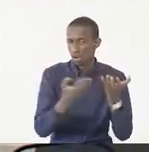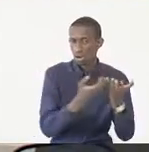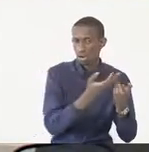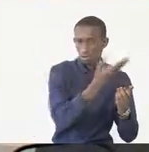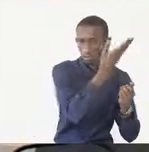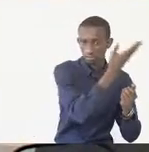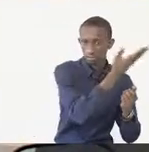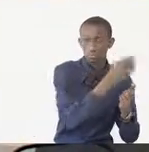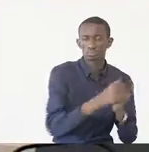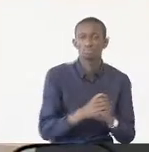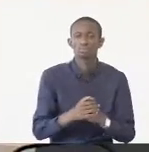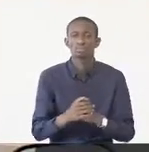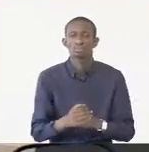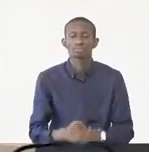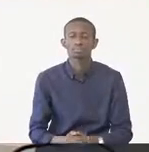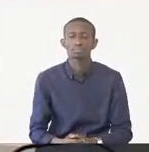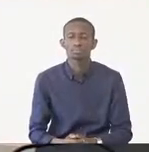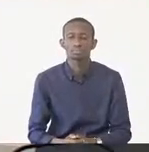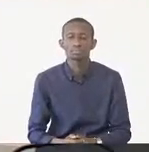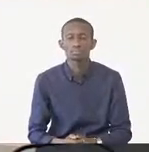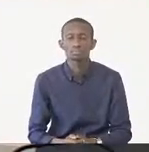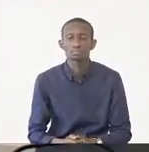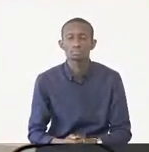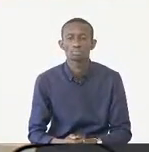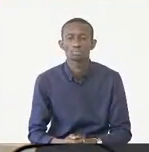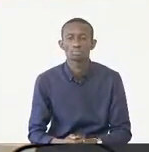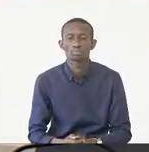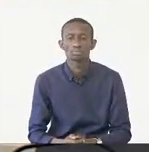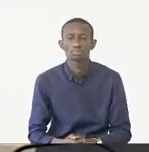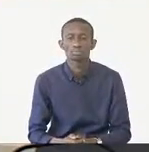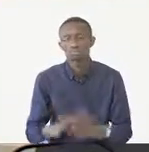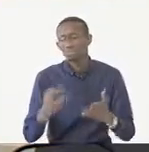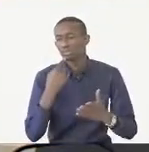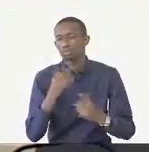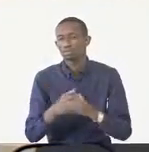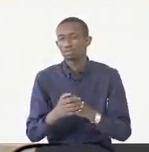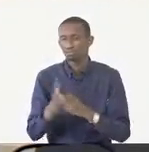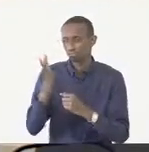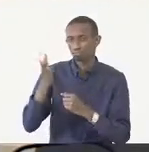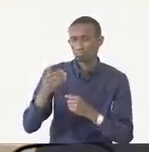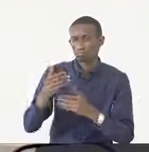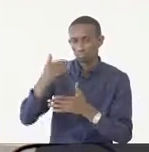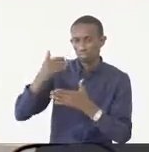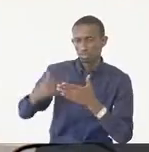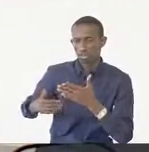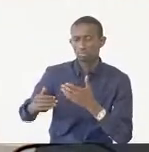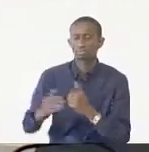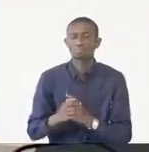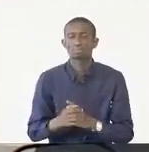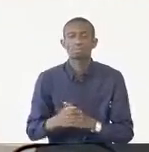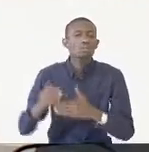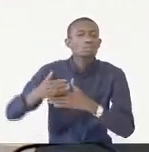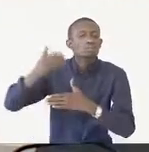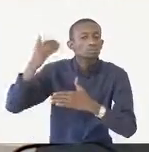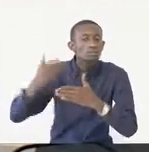okay? So here before, let's say that we are saying here it is before. So here before